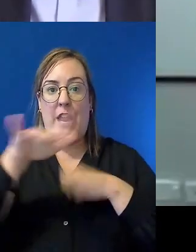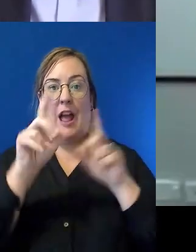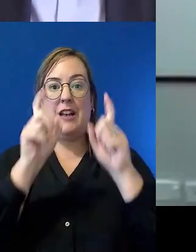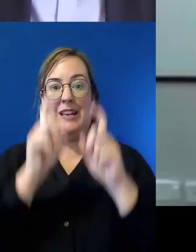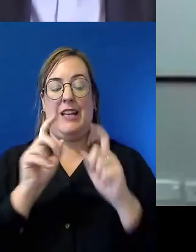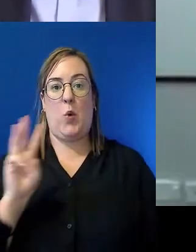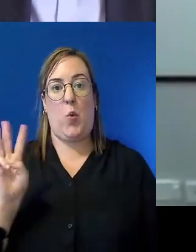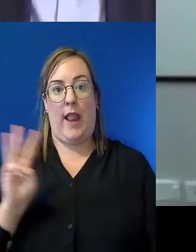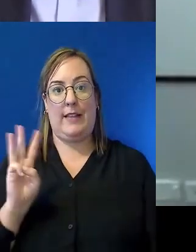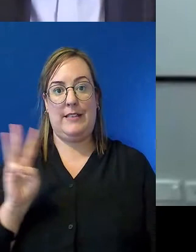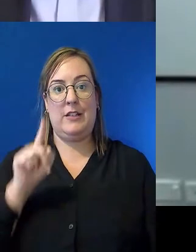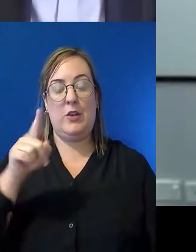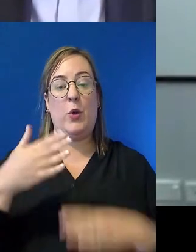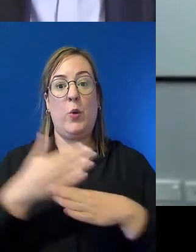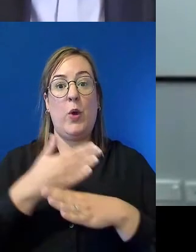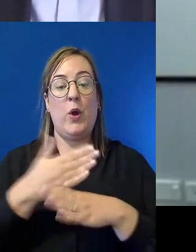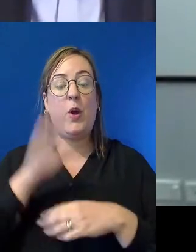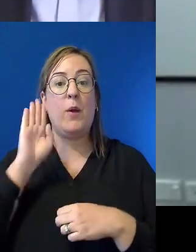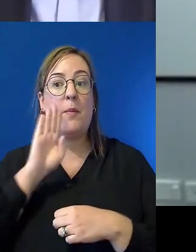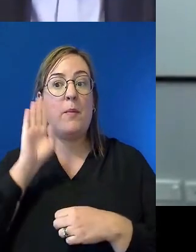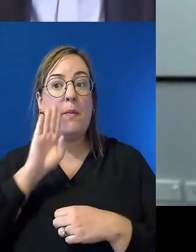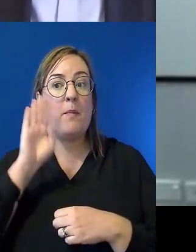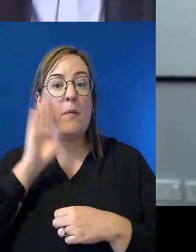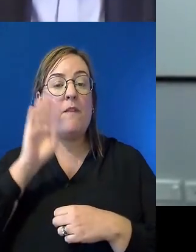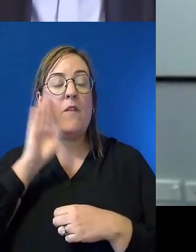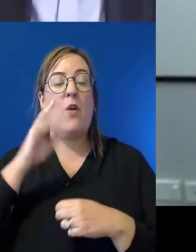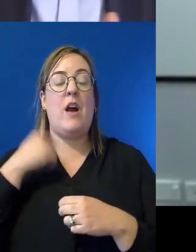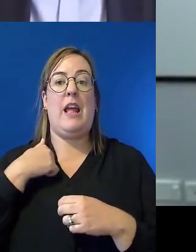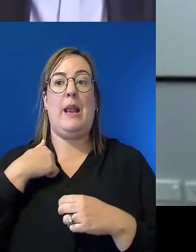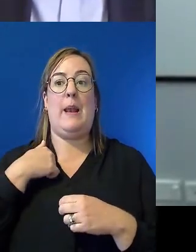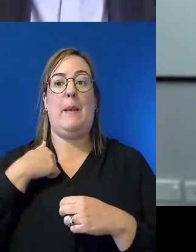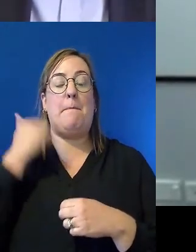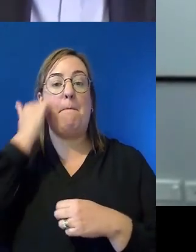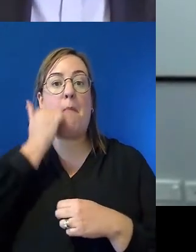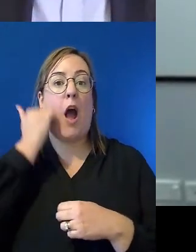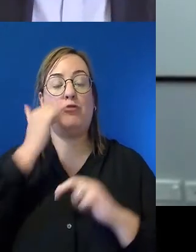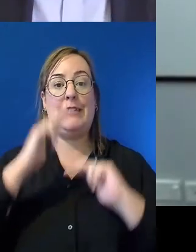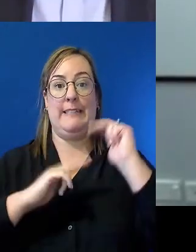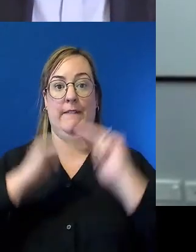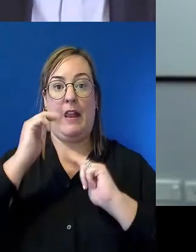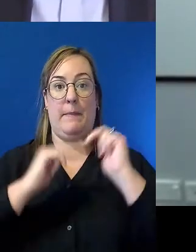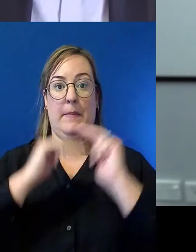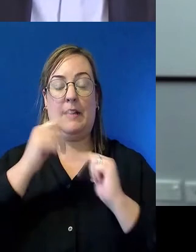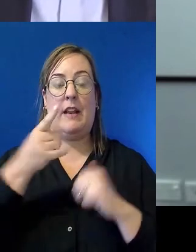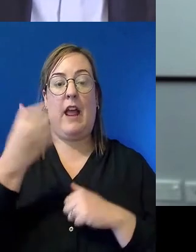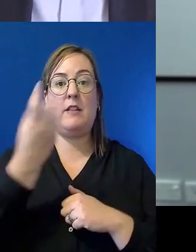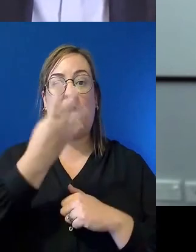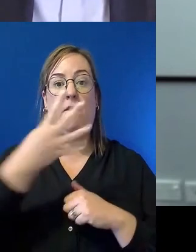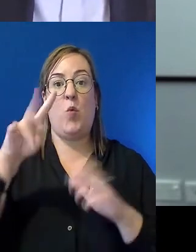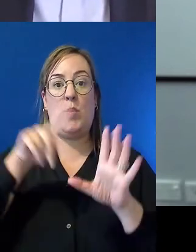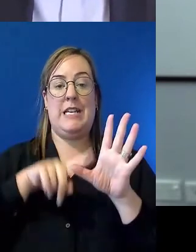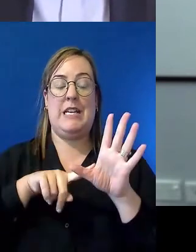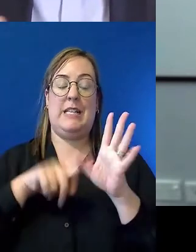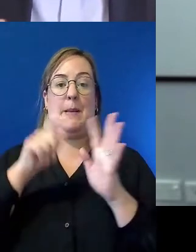Director of Maori development and has 40 years of public sector